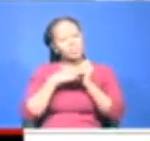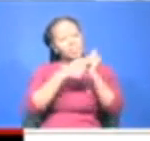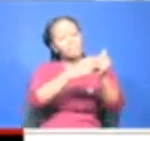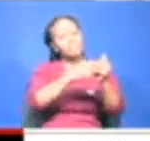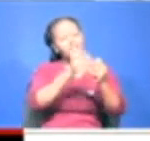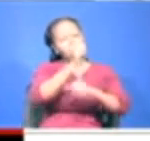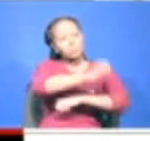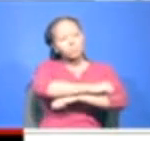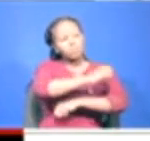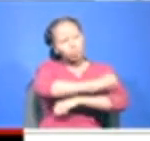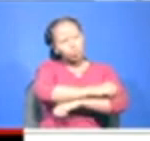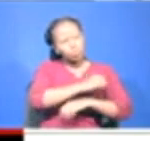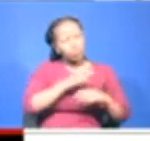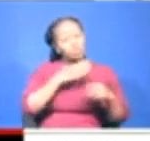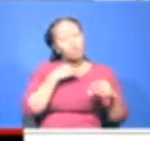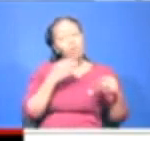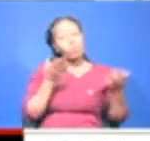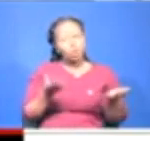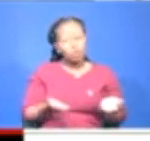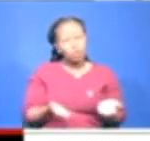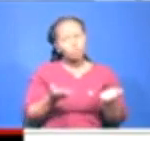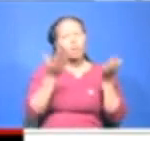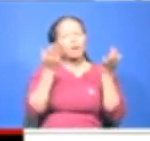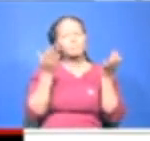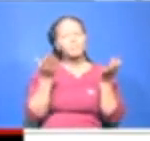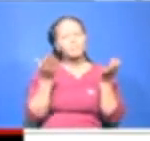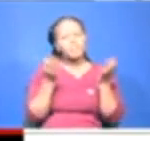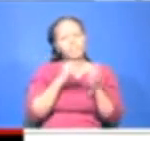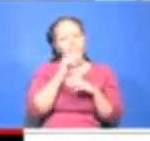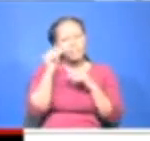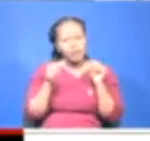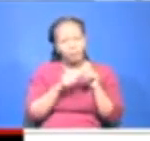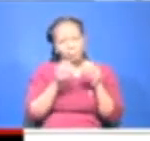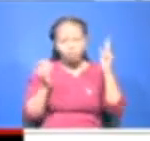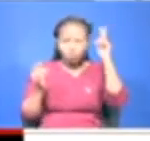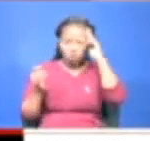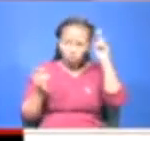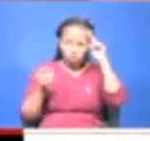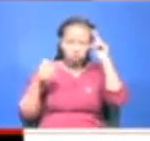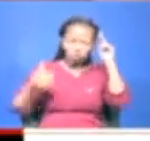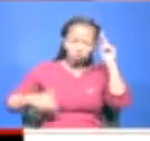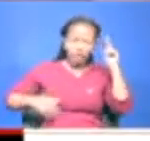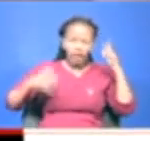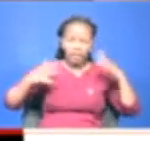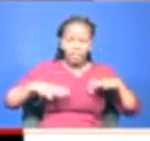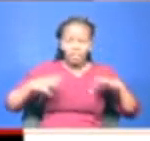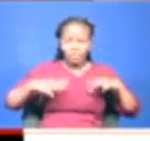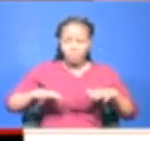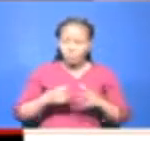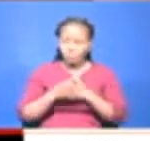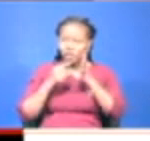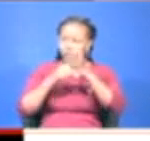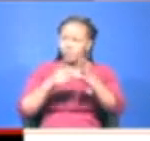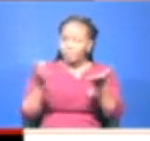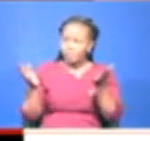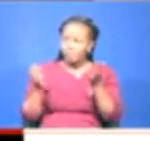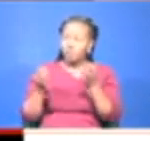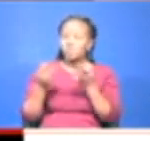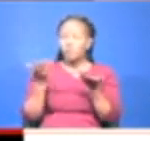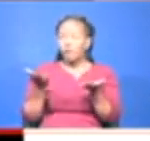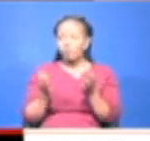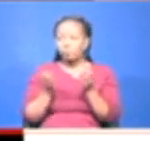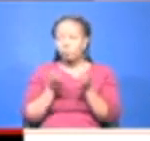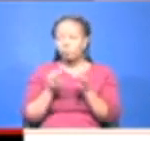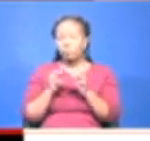you want to upscale the knowledge of young people, and especially when it comes to management of small